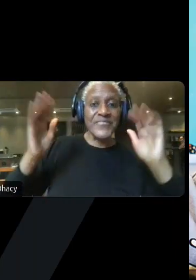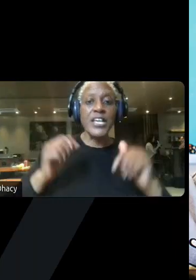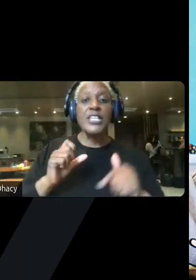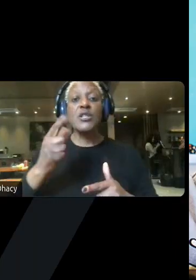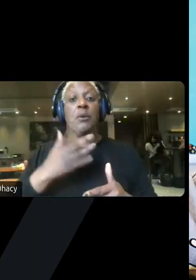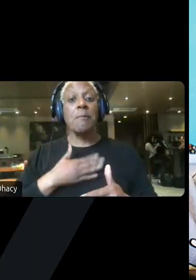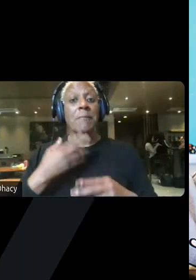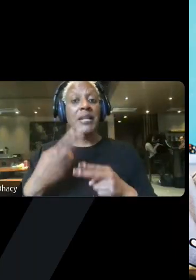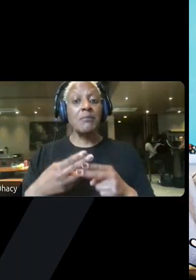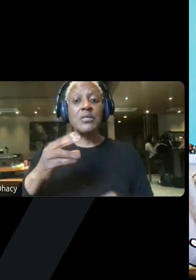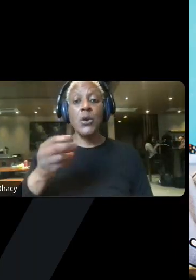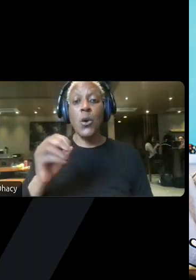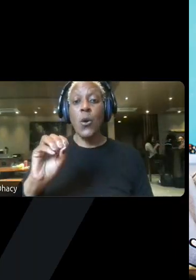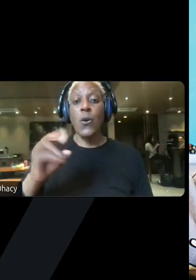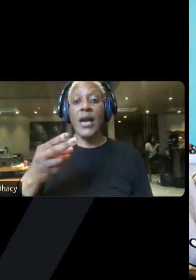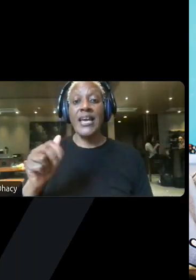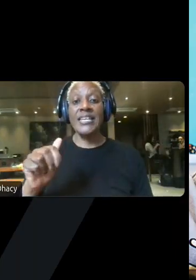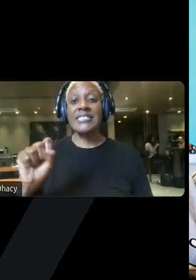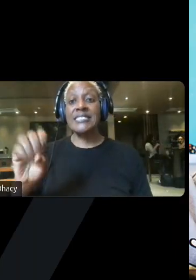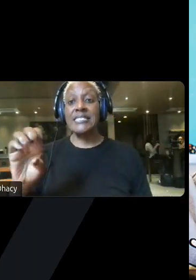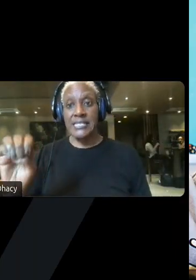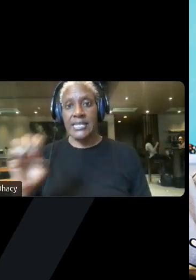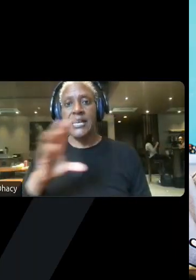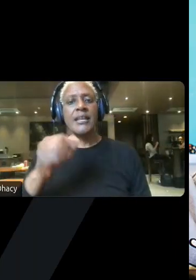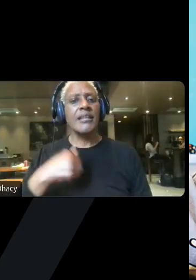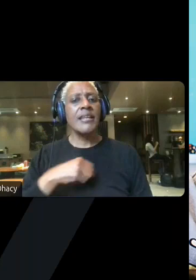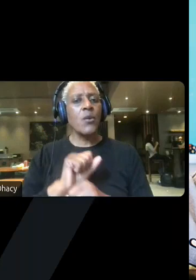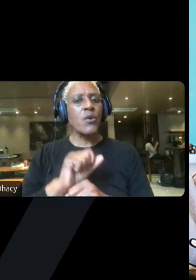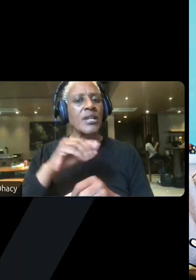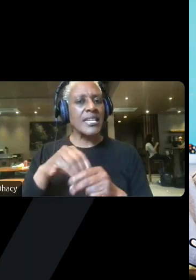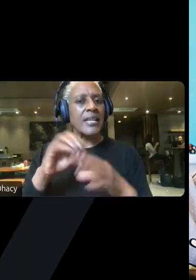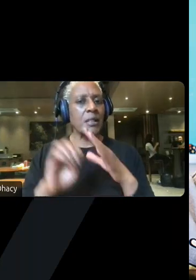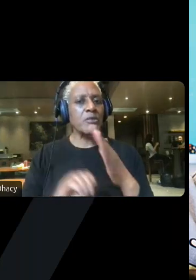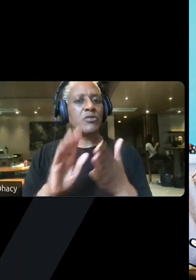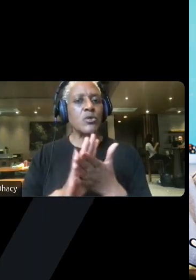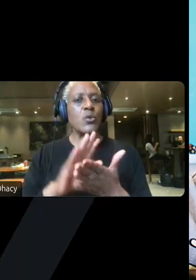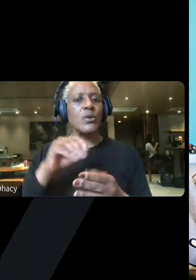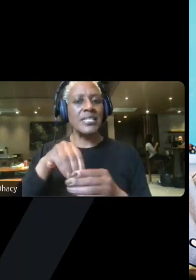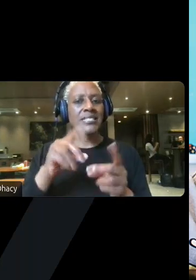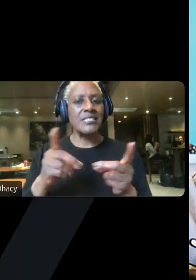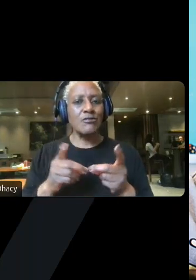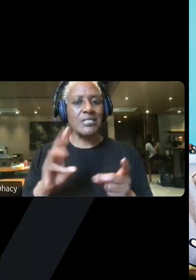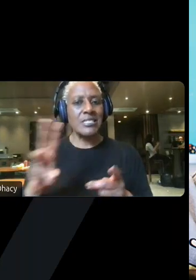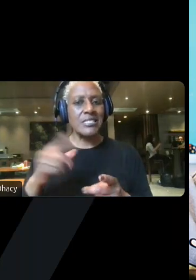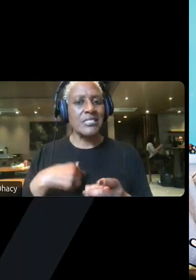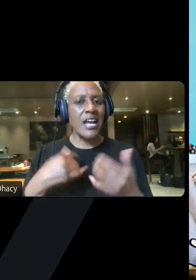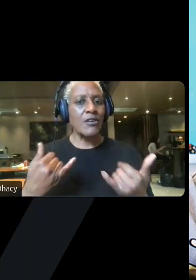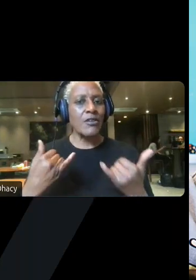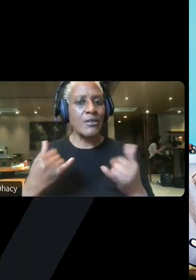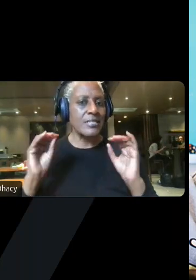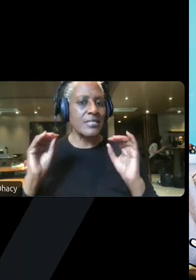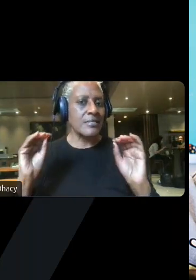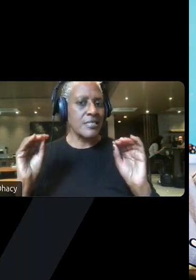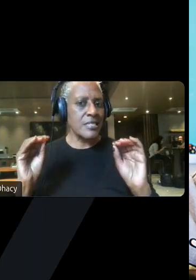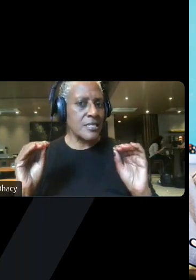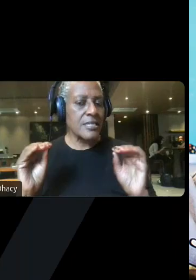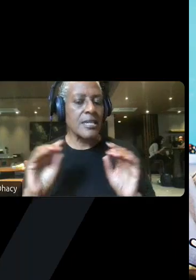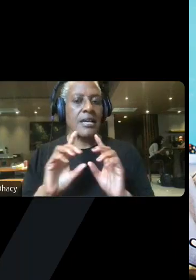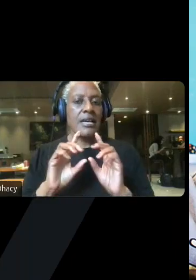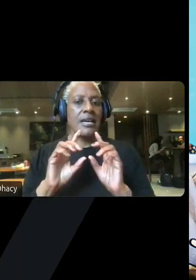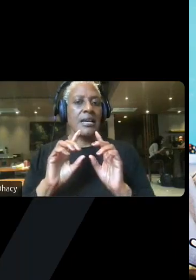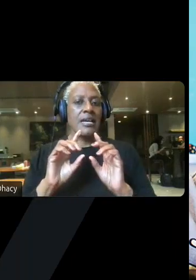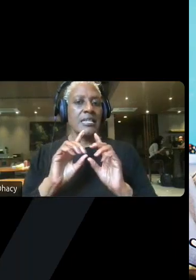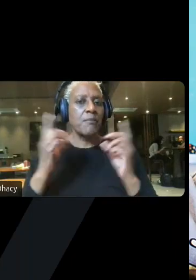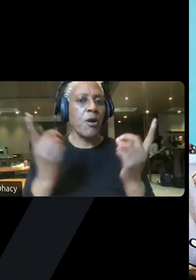my name is Ohasi, and I work at an elementary school in District 6. I currently teach